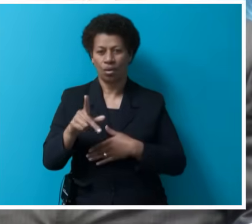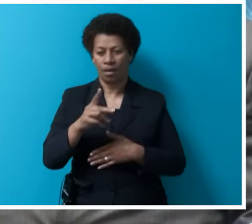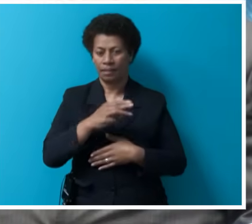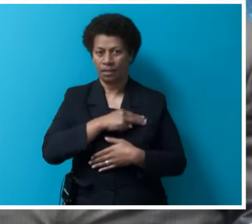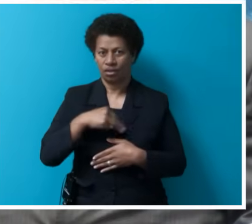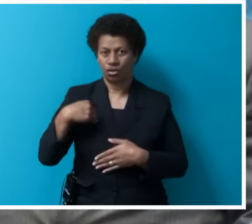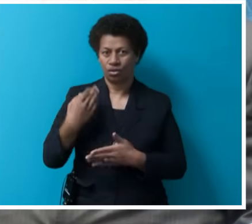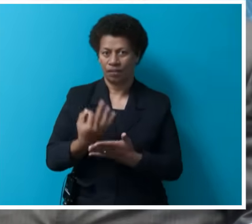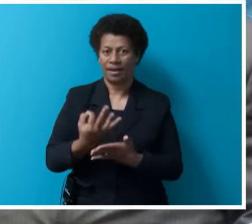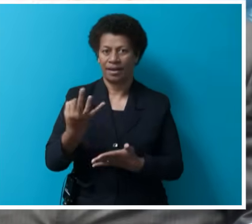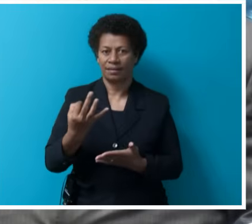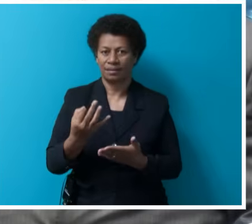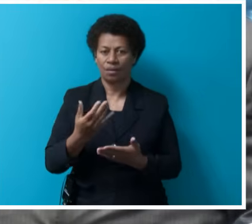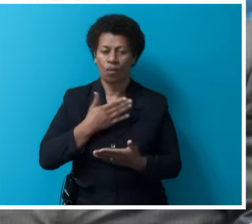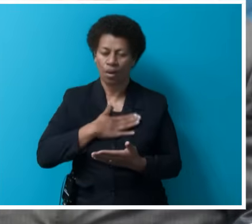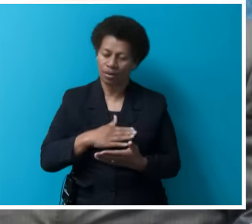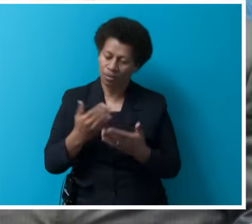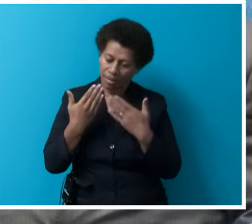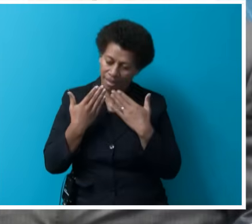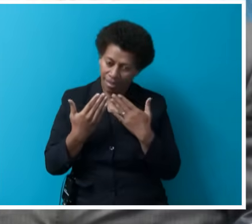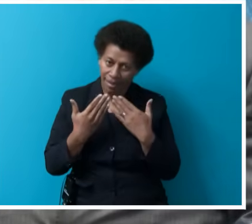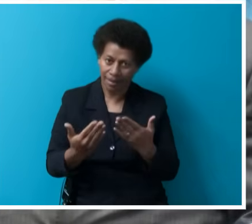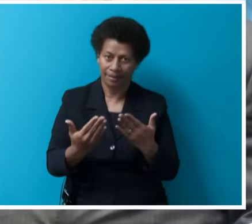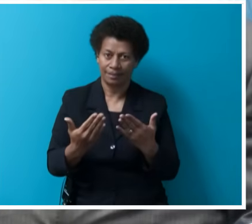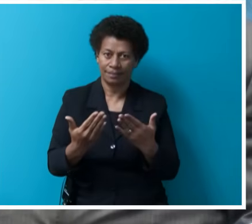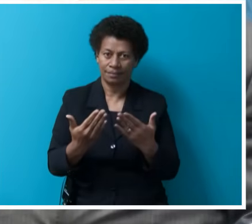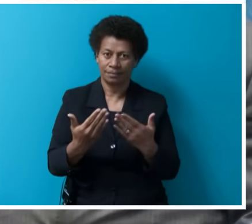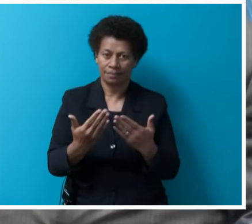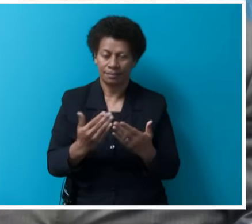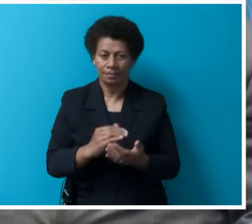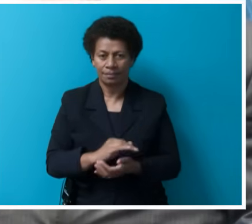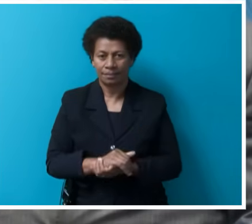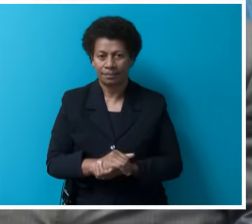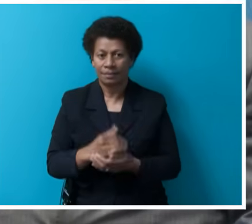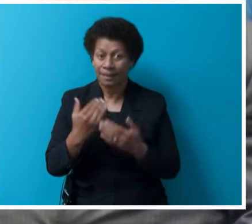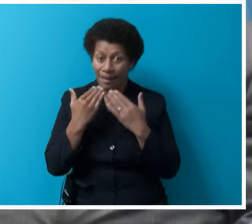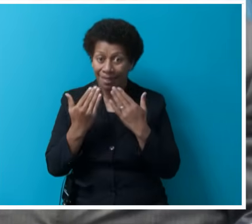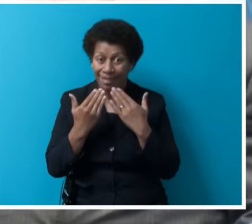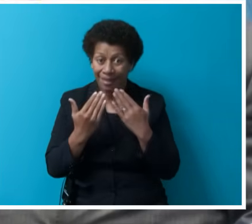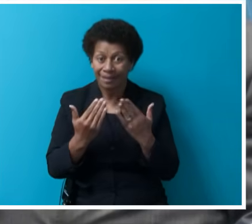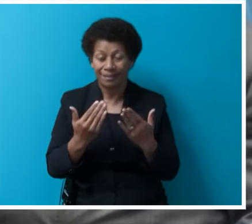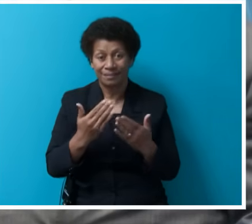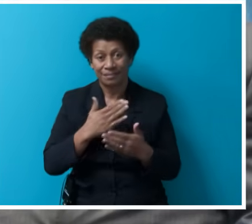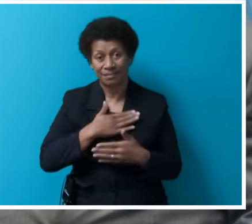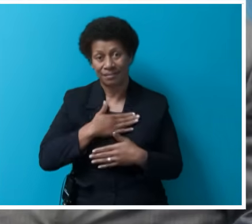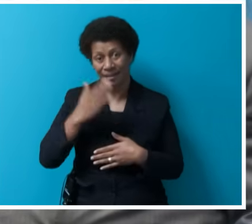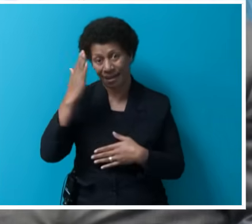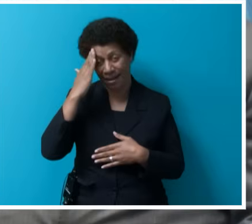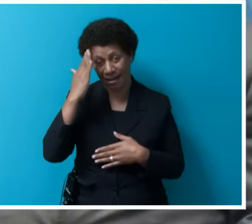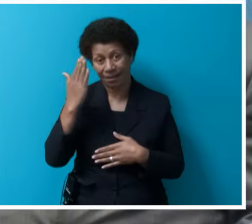my head of Budget Division, Nimia Dawai. I want to thank all the team in the Budget Division,